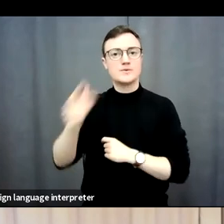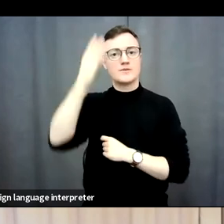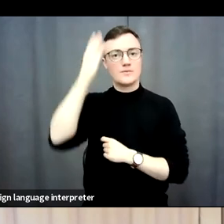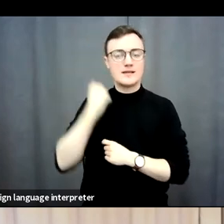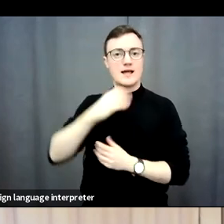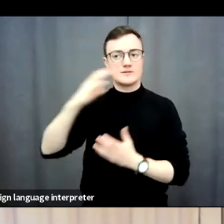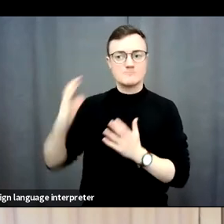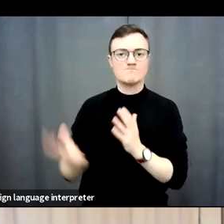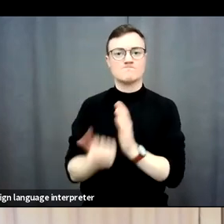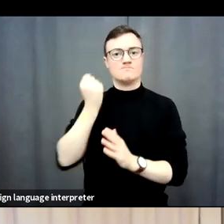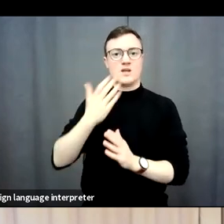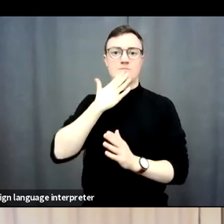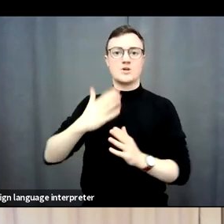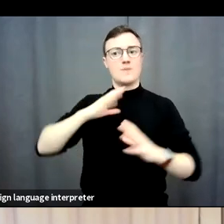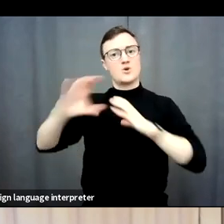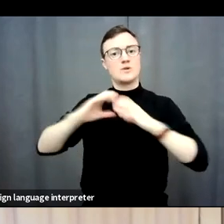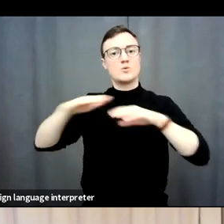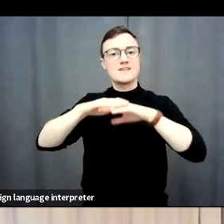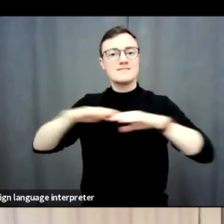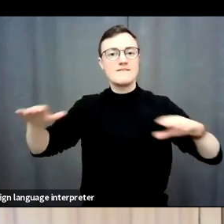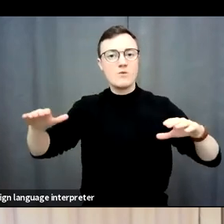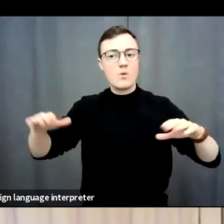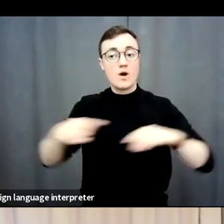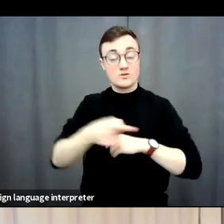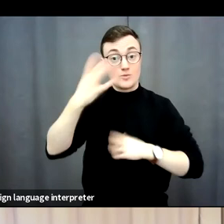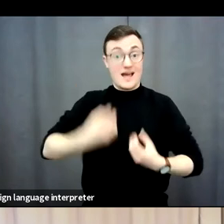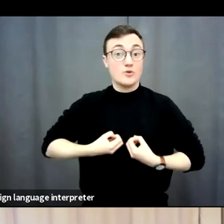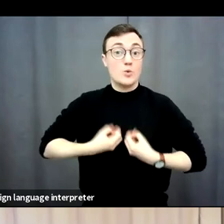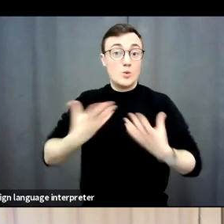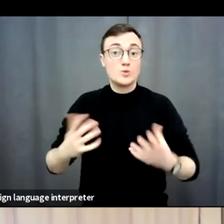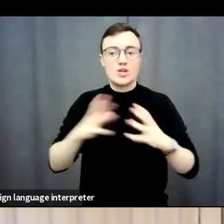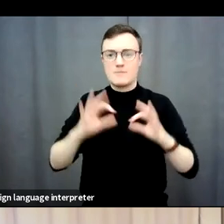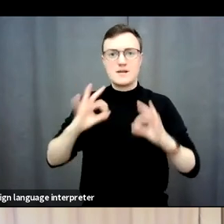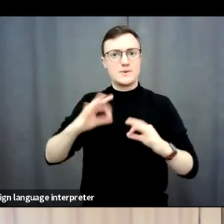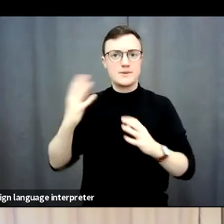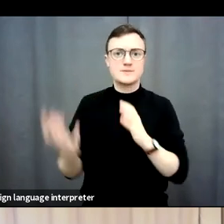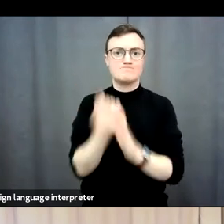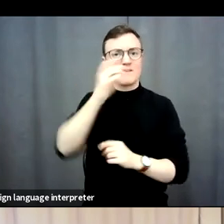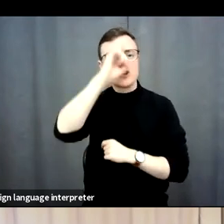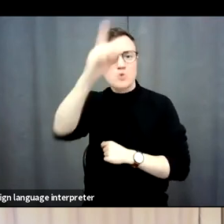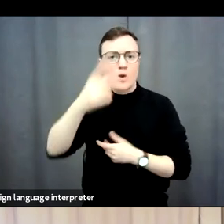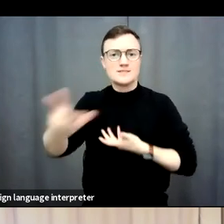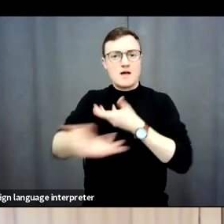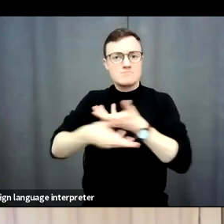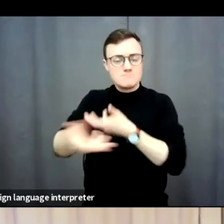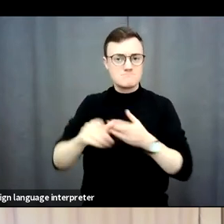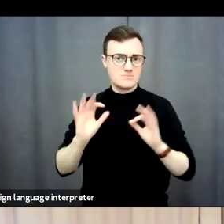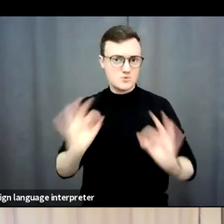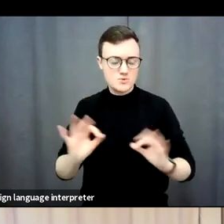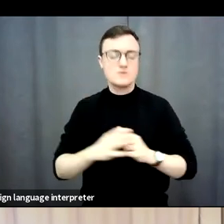language. And I also, I forgot to say in the beginning that for you who don't know anything